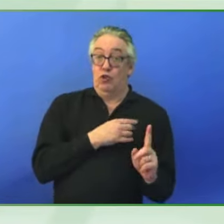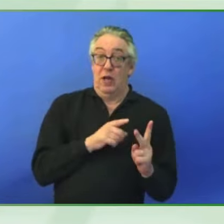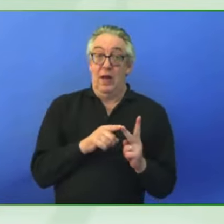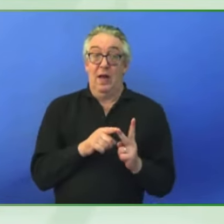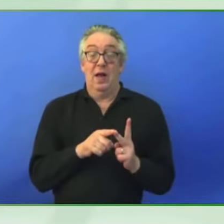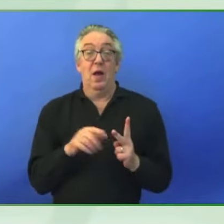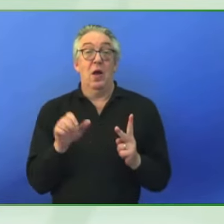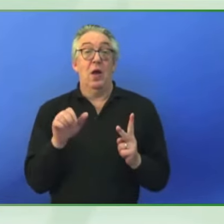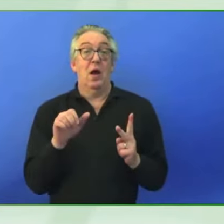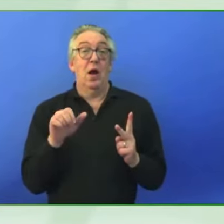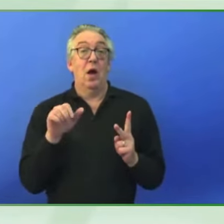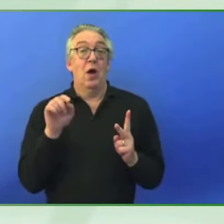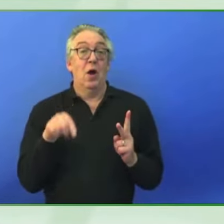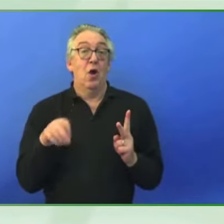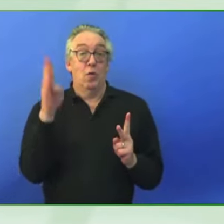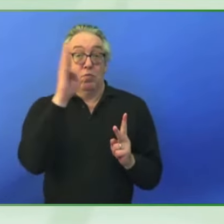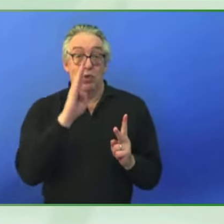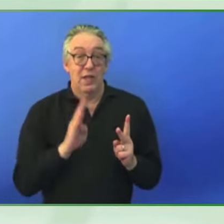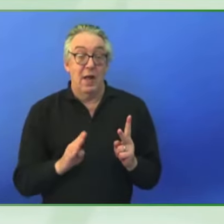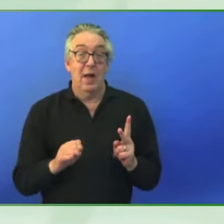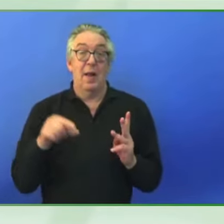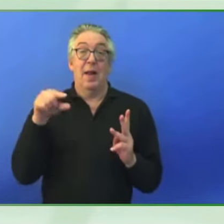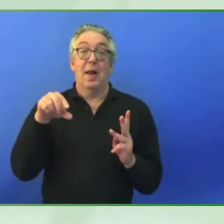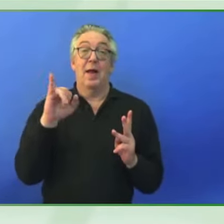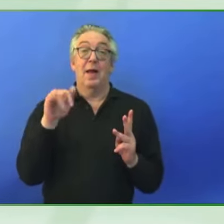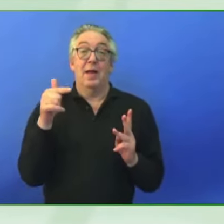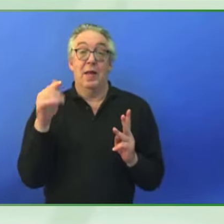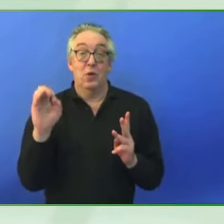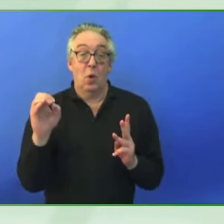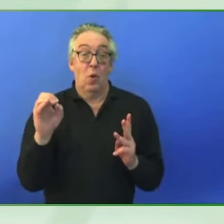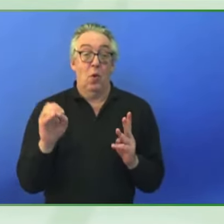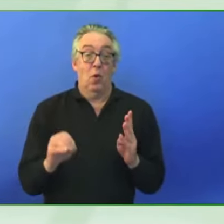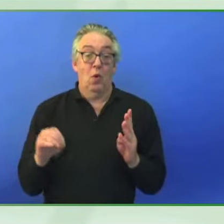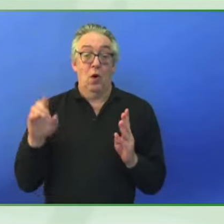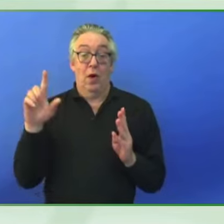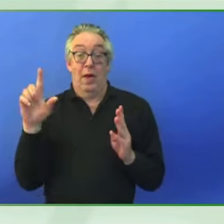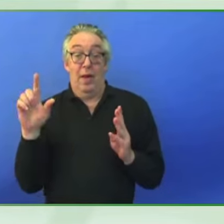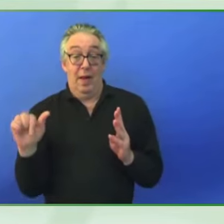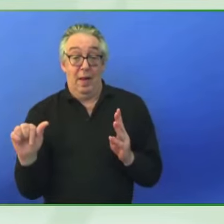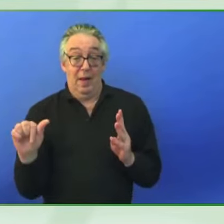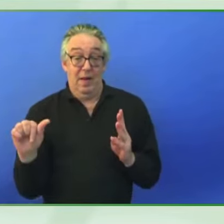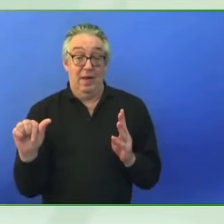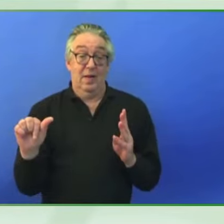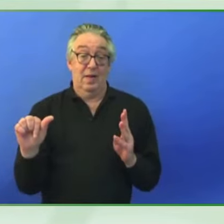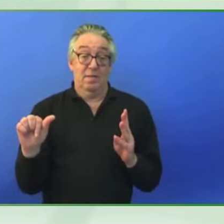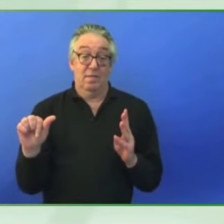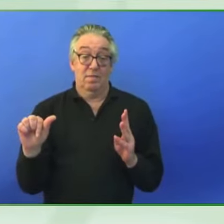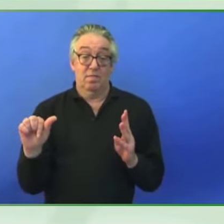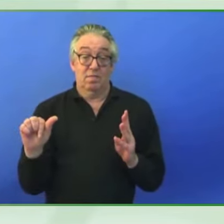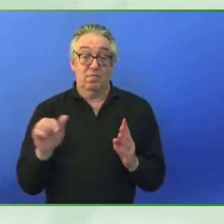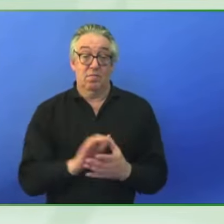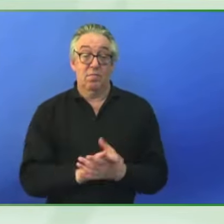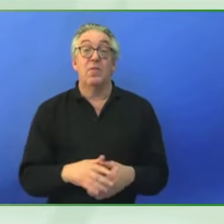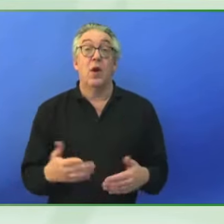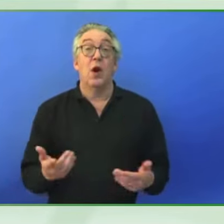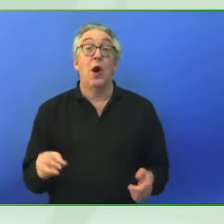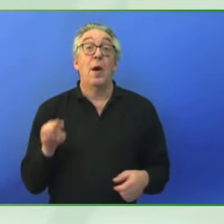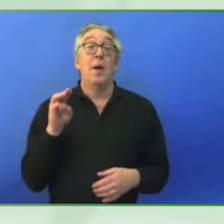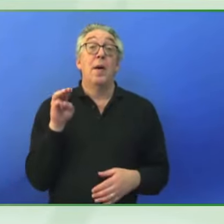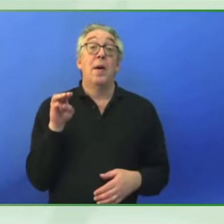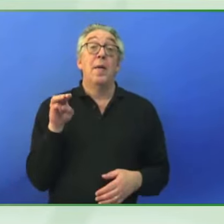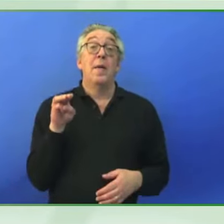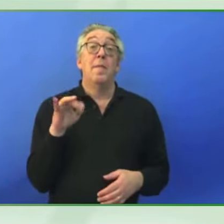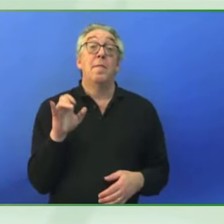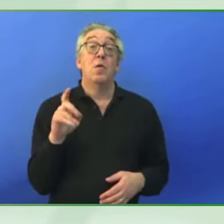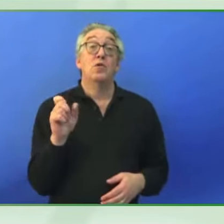Quito, Ecuador, and Los Angeles here in the United States, where I am. Importantly, Microsoft is both supporting this work